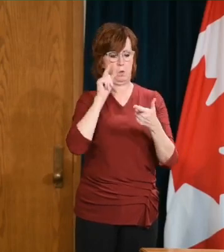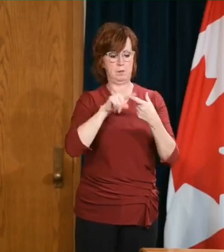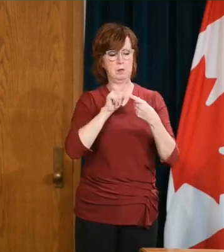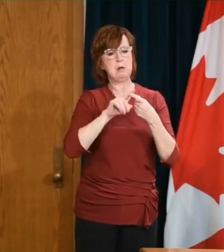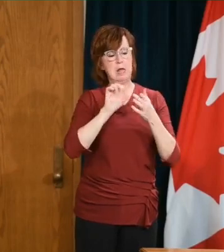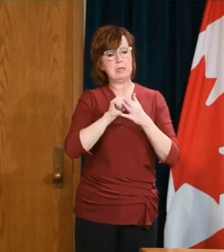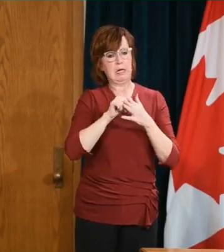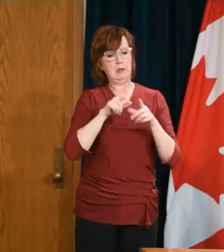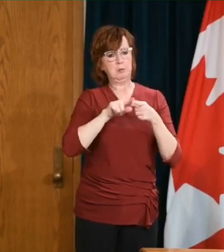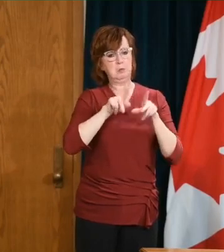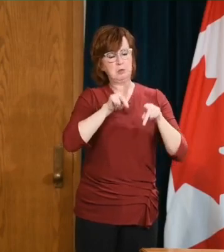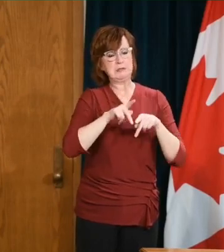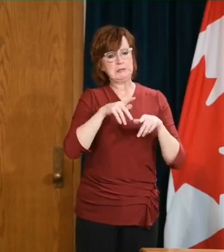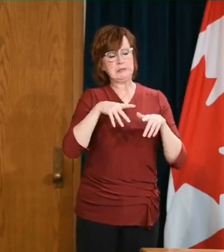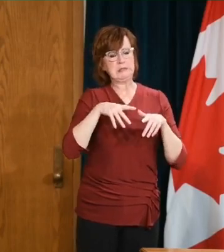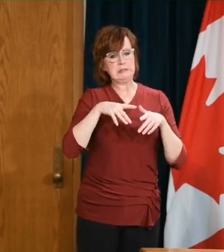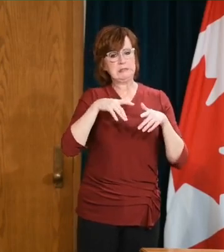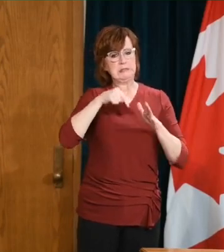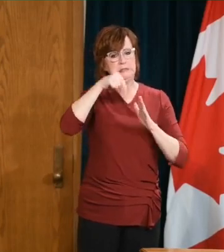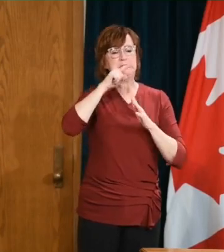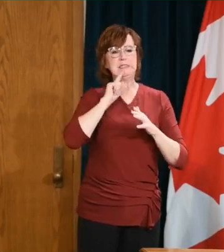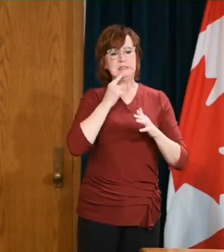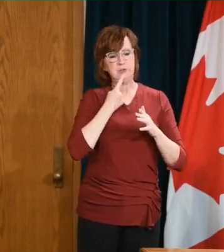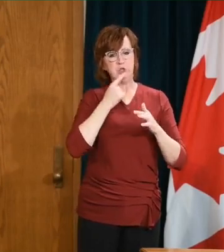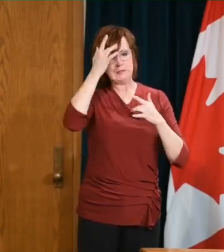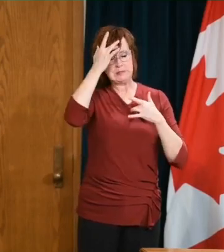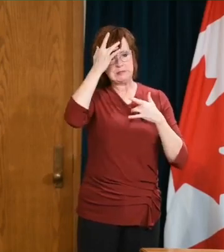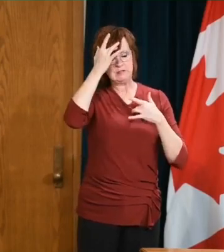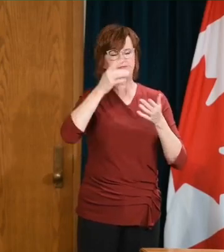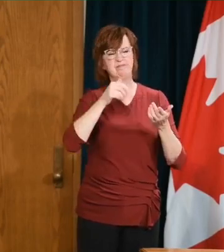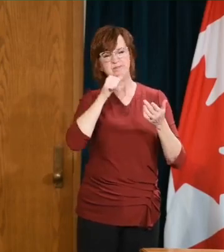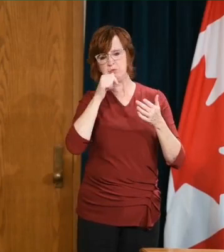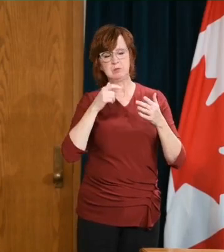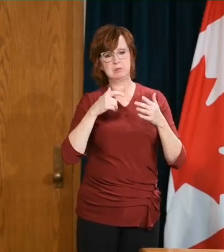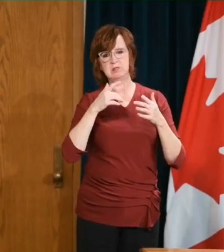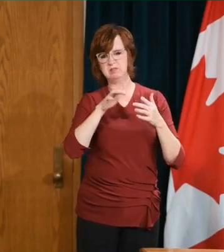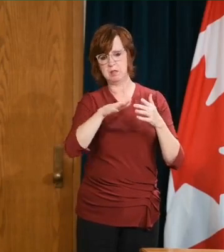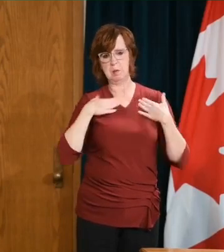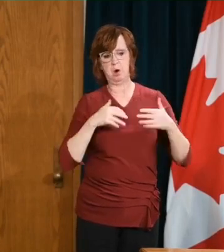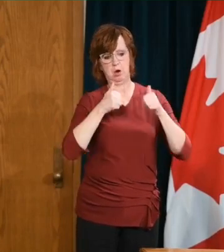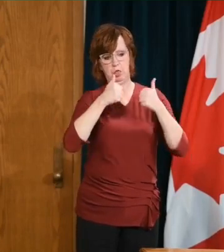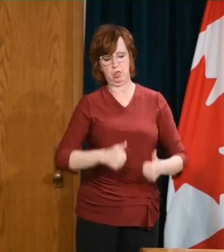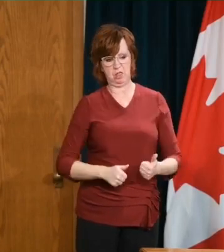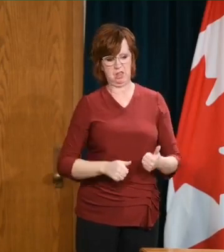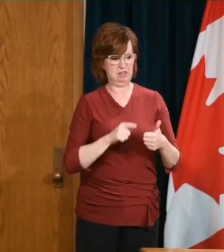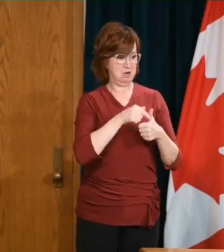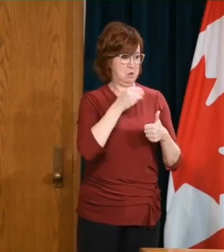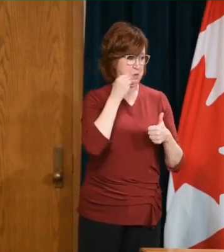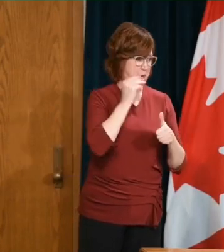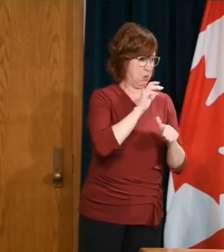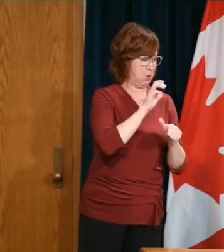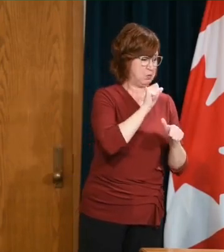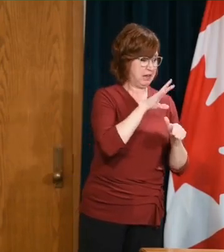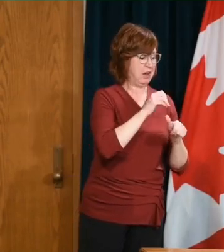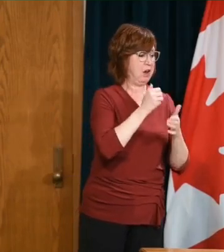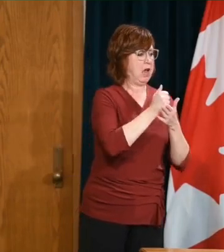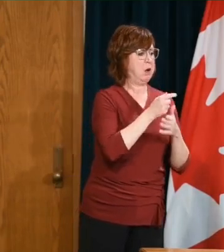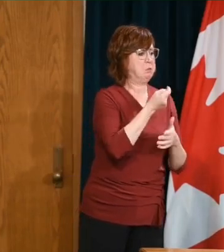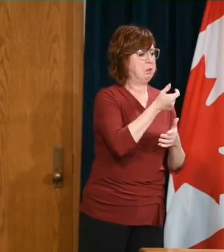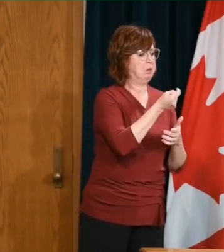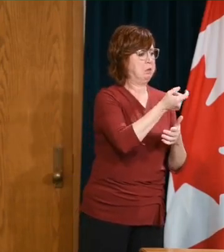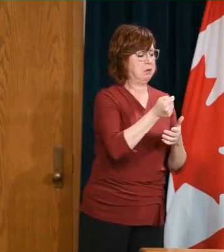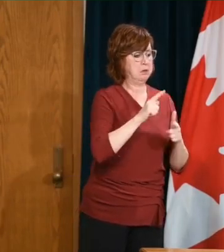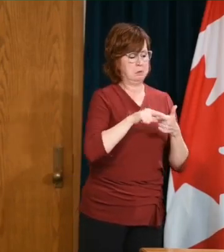with heavier care needs, which cannot be met through home care or personal care homes. and these are operated by the Saskatchewan Health